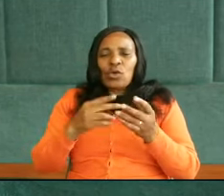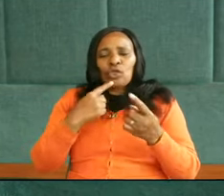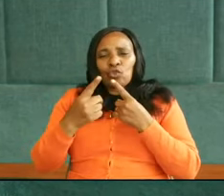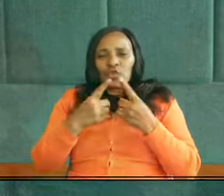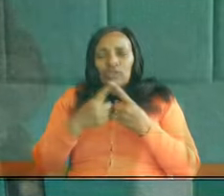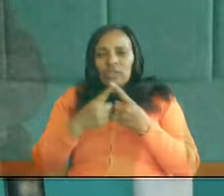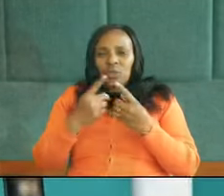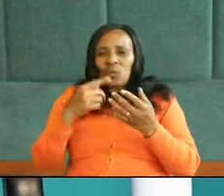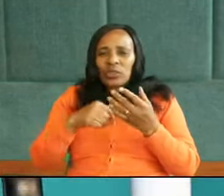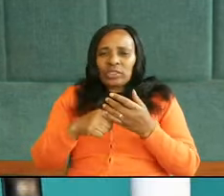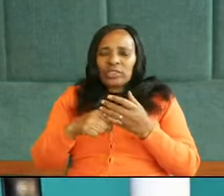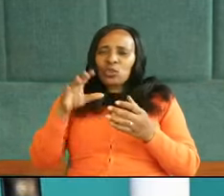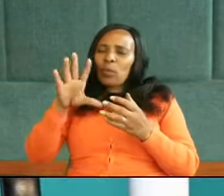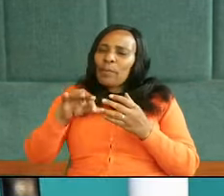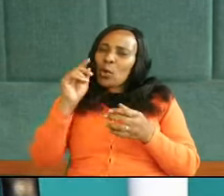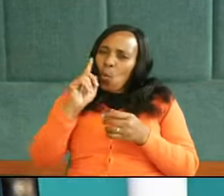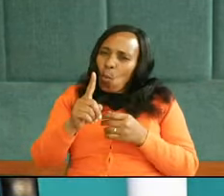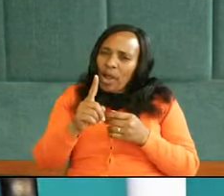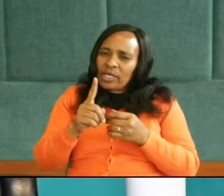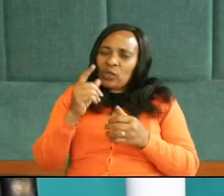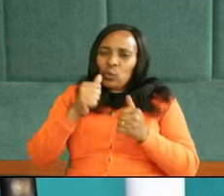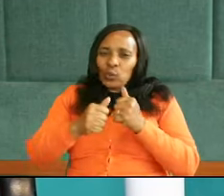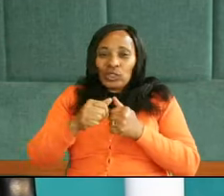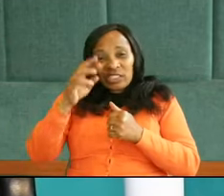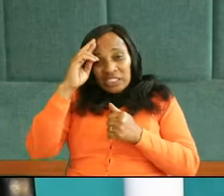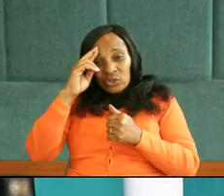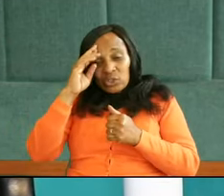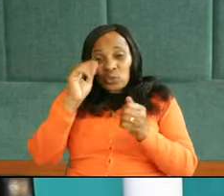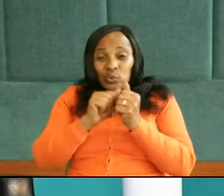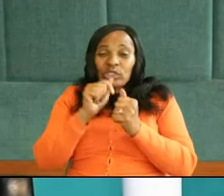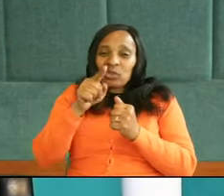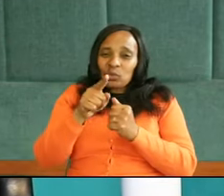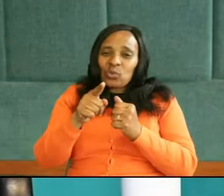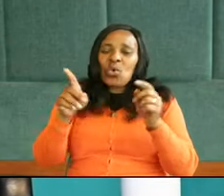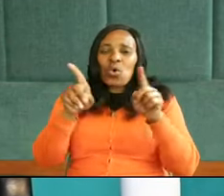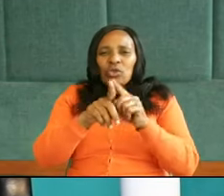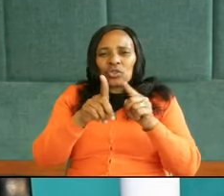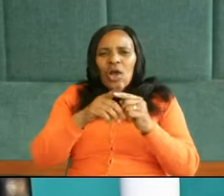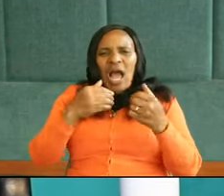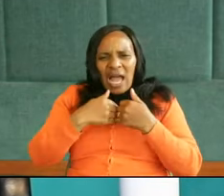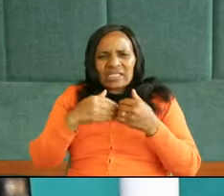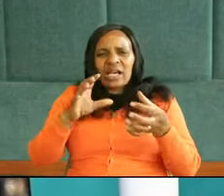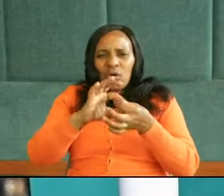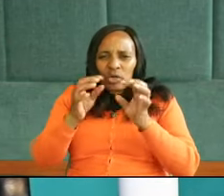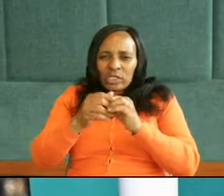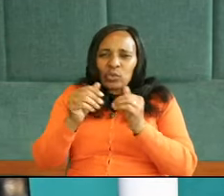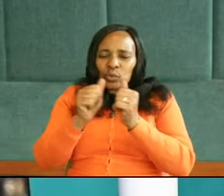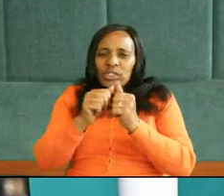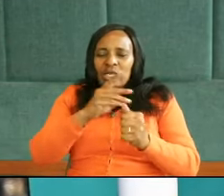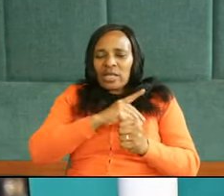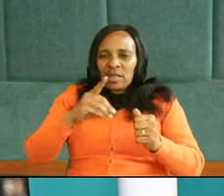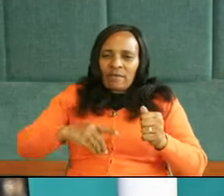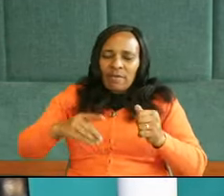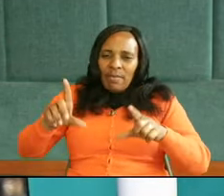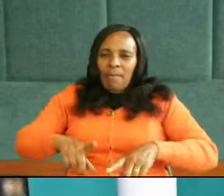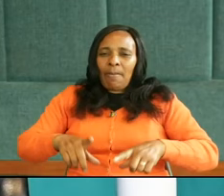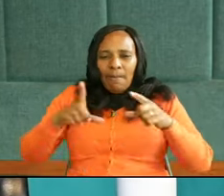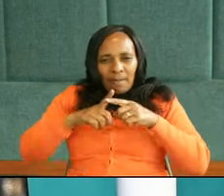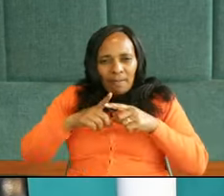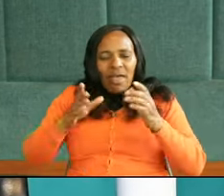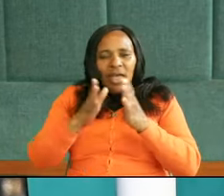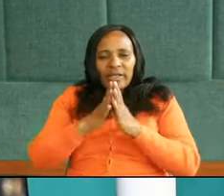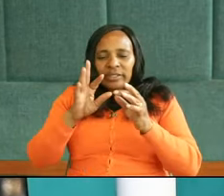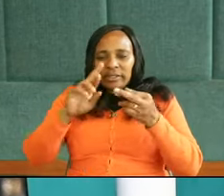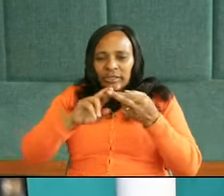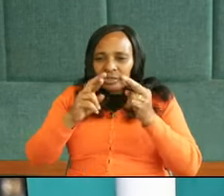to pick one that resonates with you mm-hmm. and also has a connection with David's life and relates to